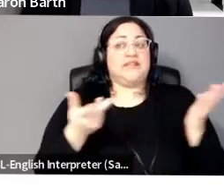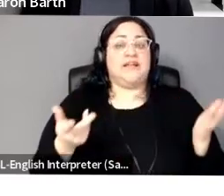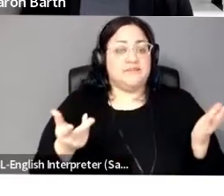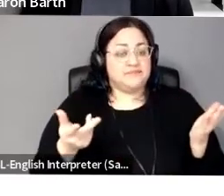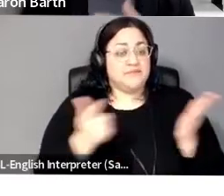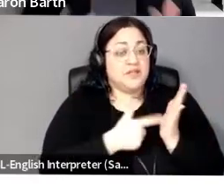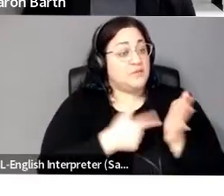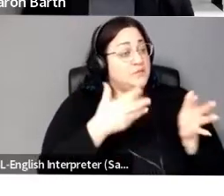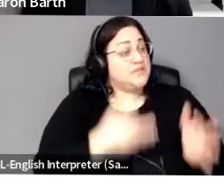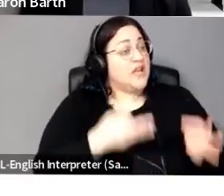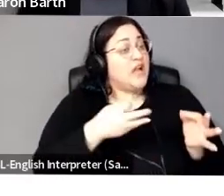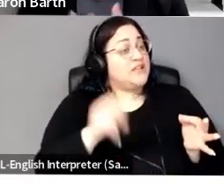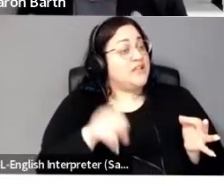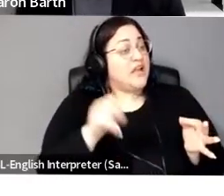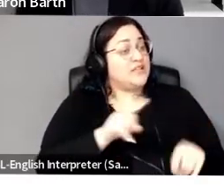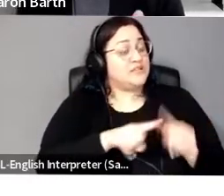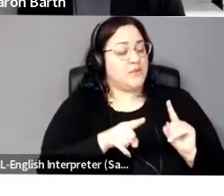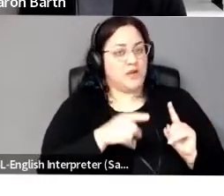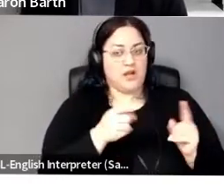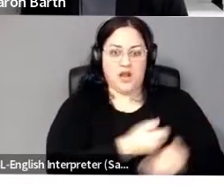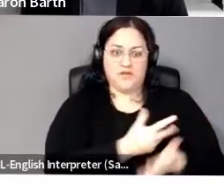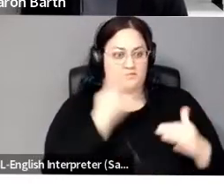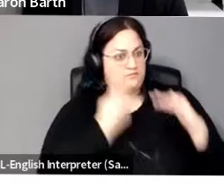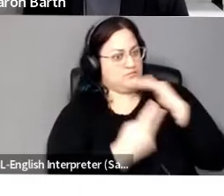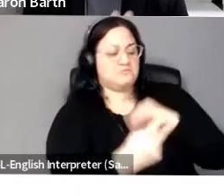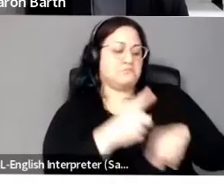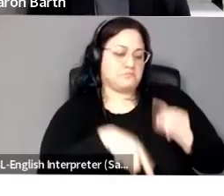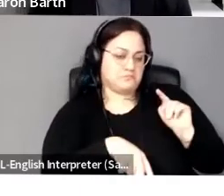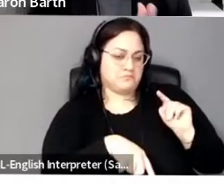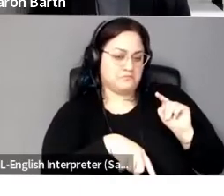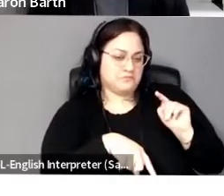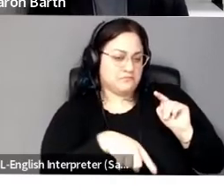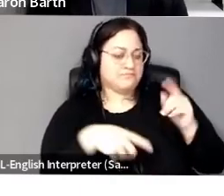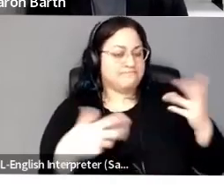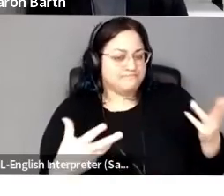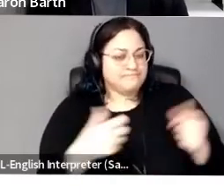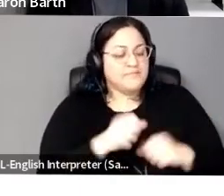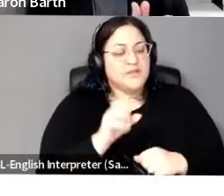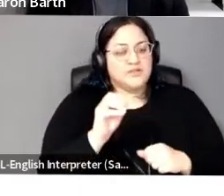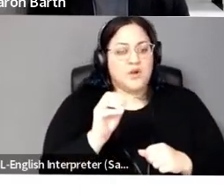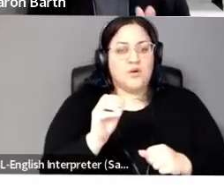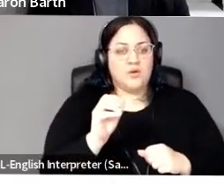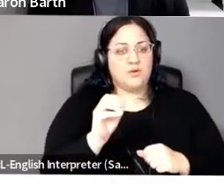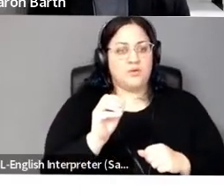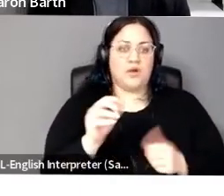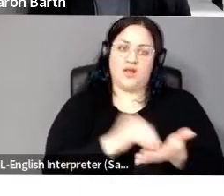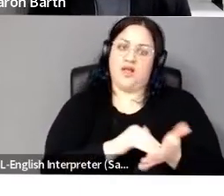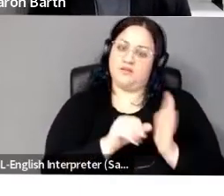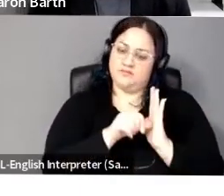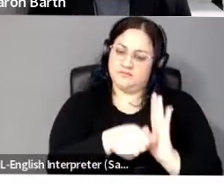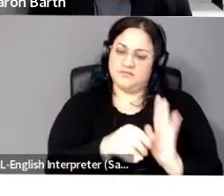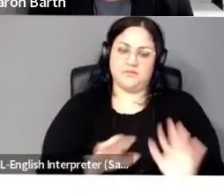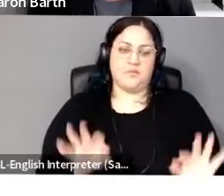so we're really put in this situation, right, where we have all this complexity of our modern